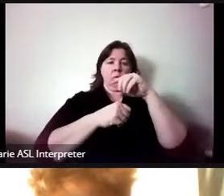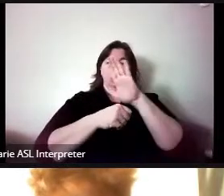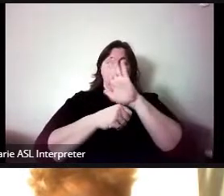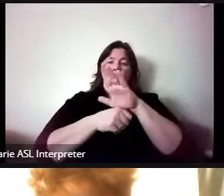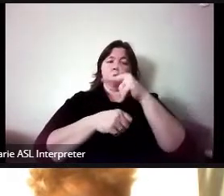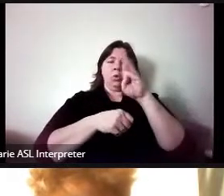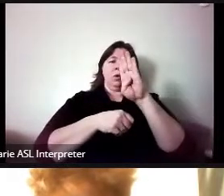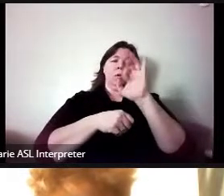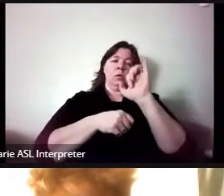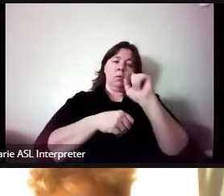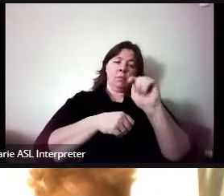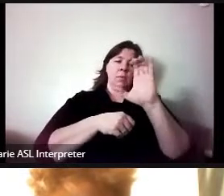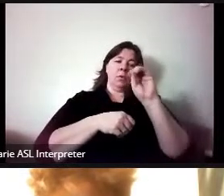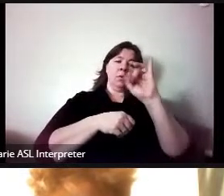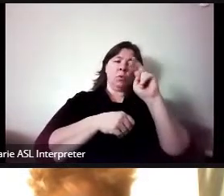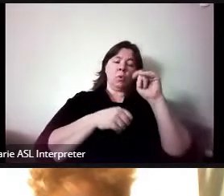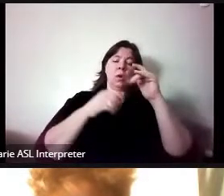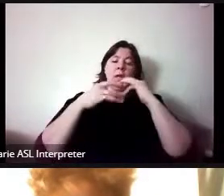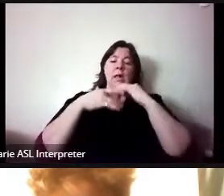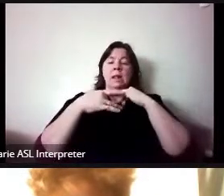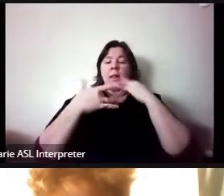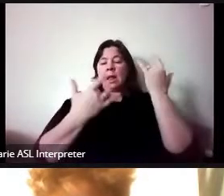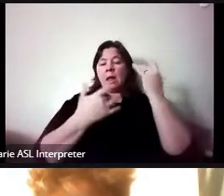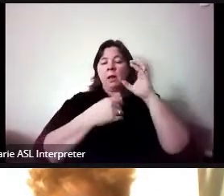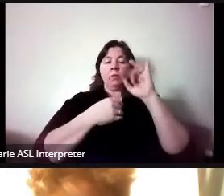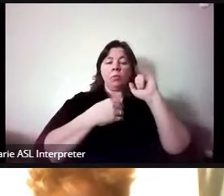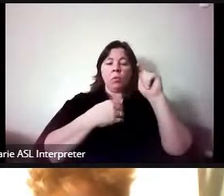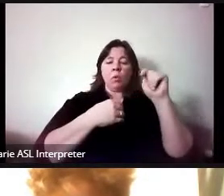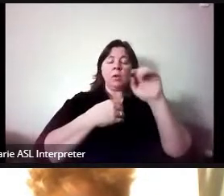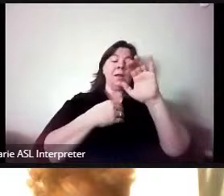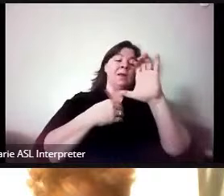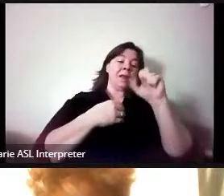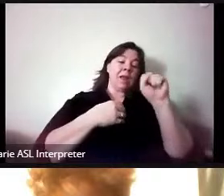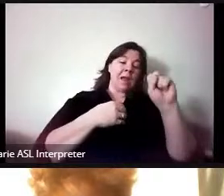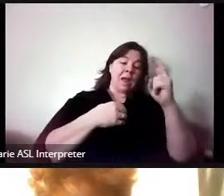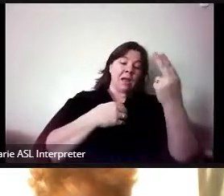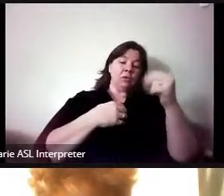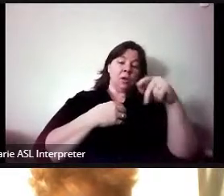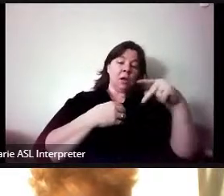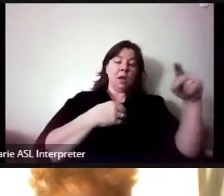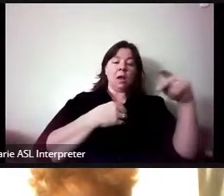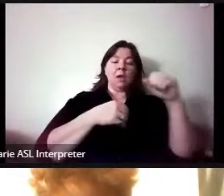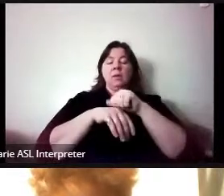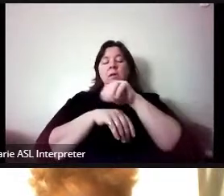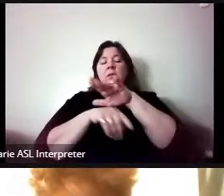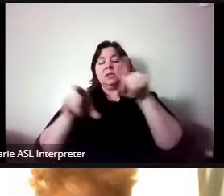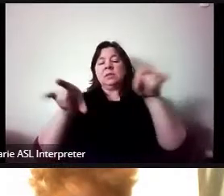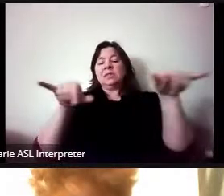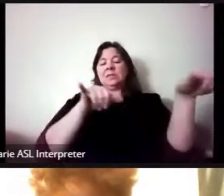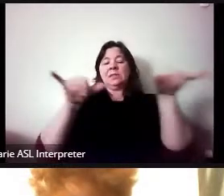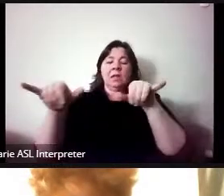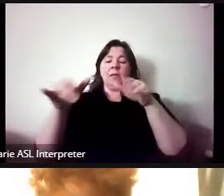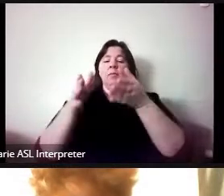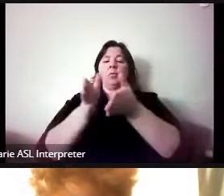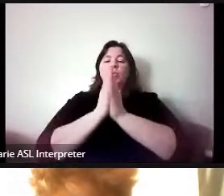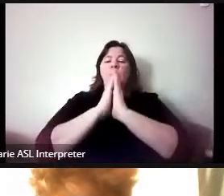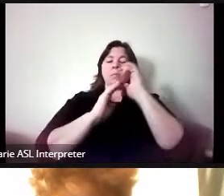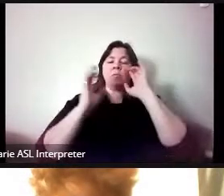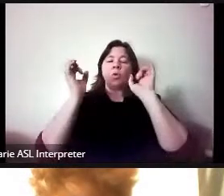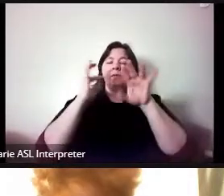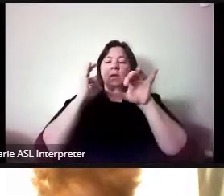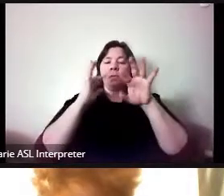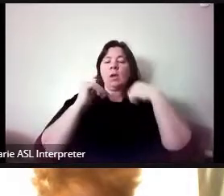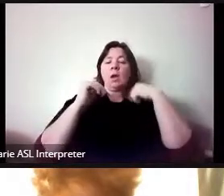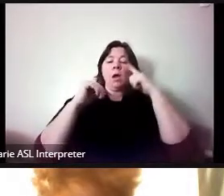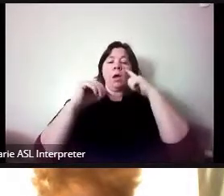Bitcoin, Litecoin payments or Cash App payments, please just go to that same email and request for feedback. I will